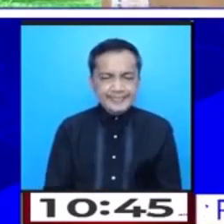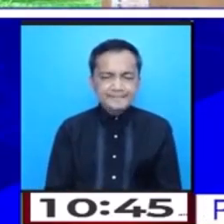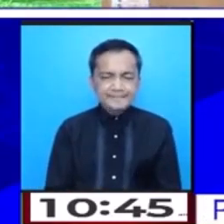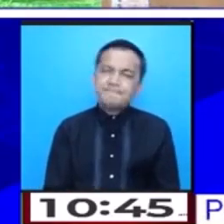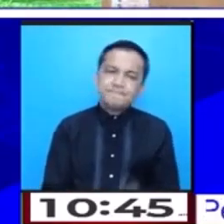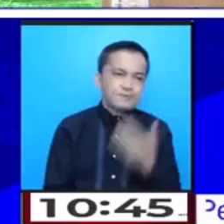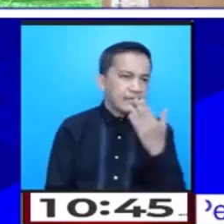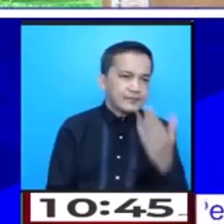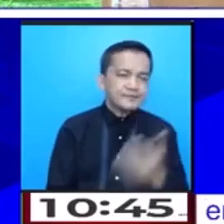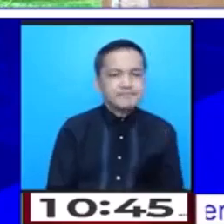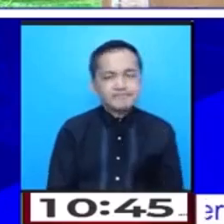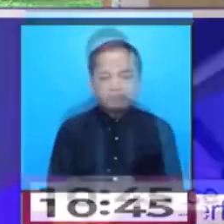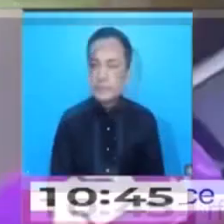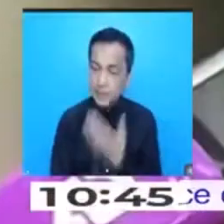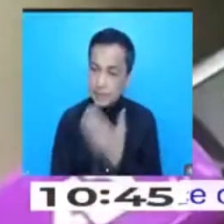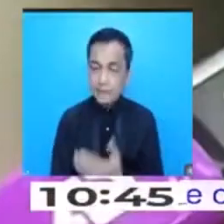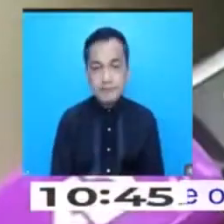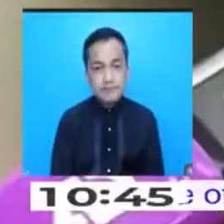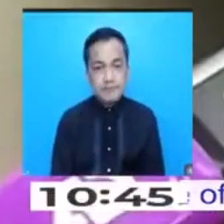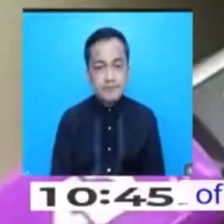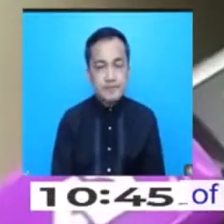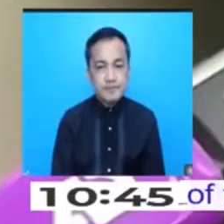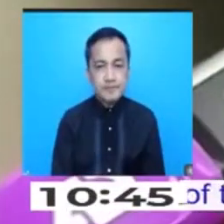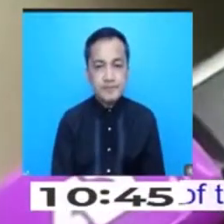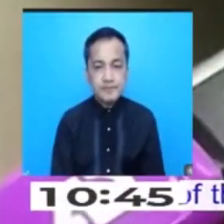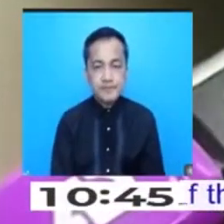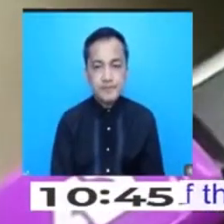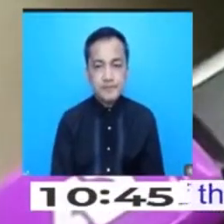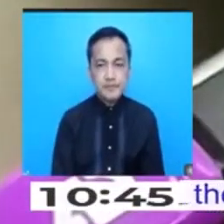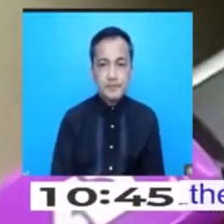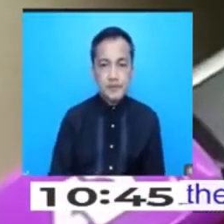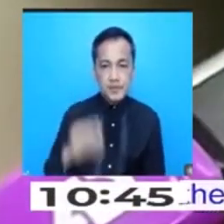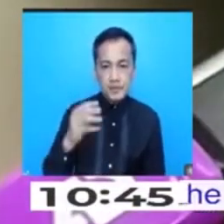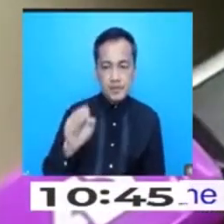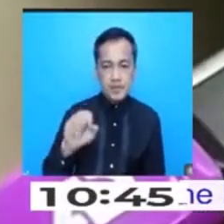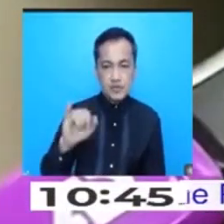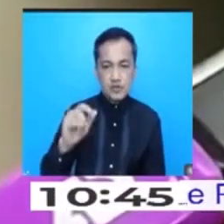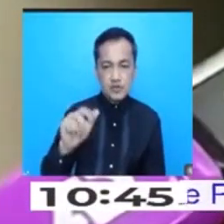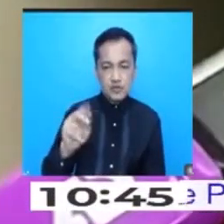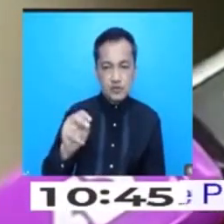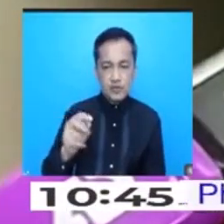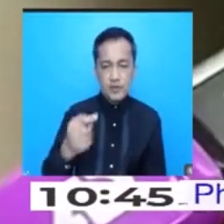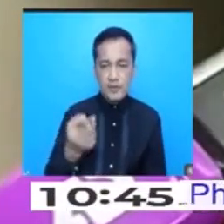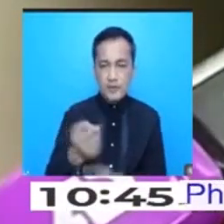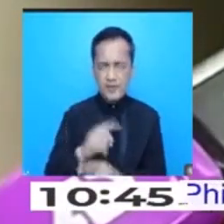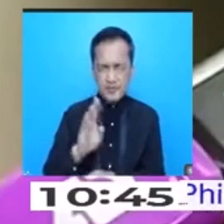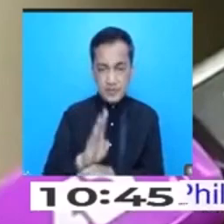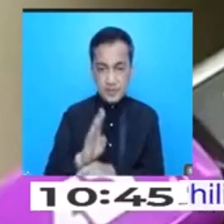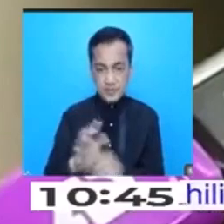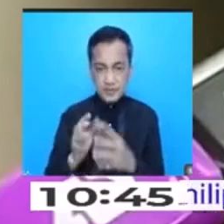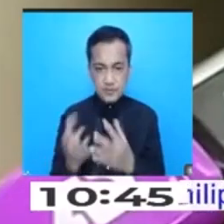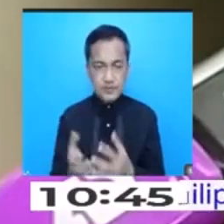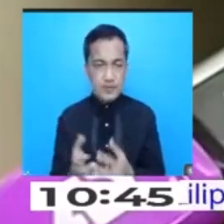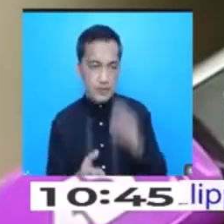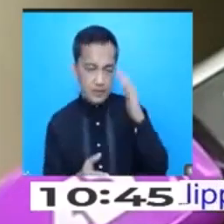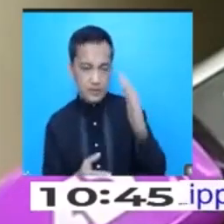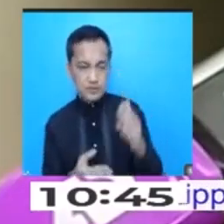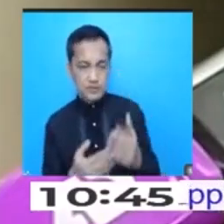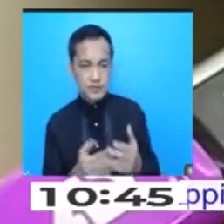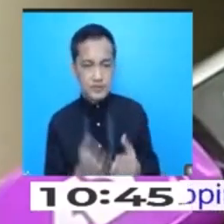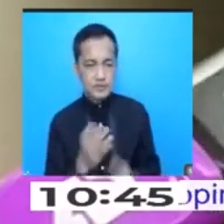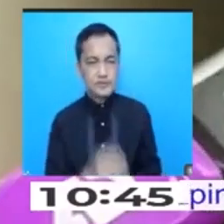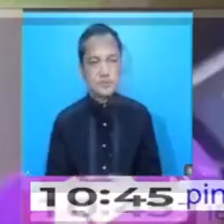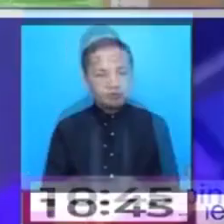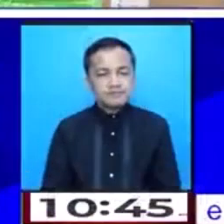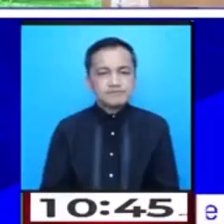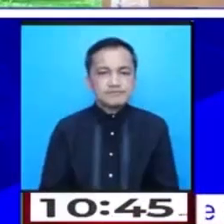Thank you, Secretary. We have Ms. Jokson from Business World. Hello, good morning. My question is for Sec RC. Hi.